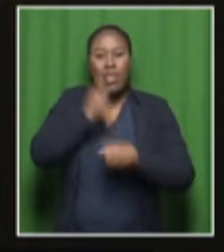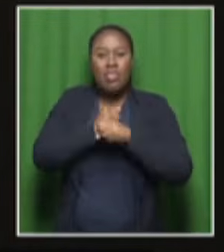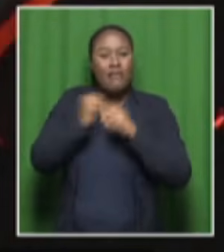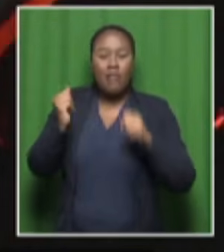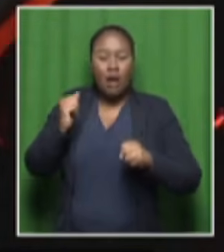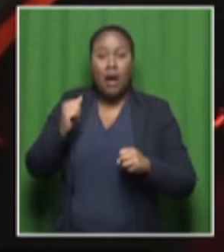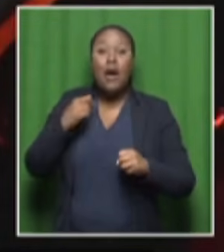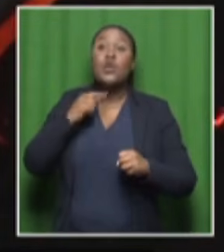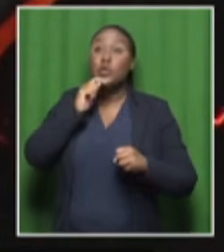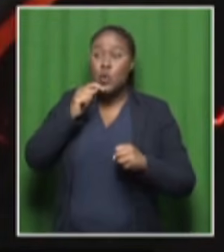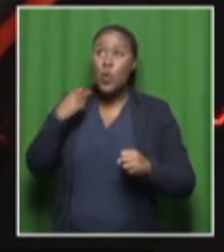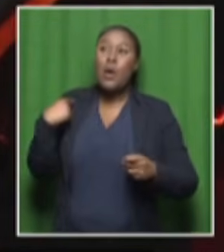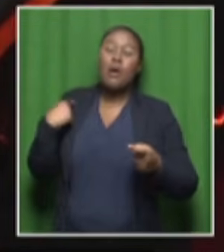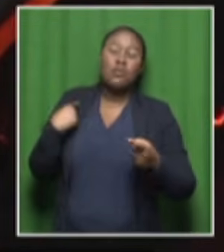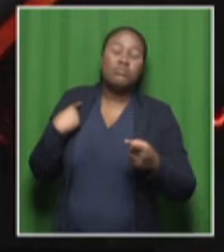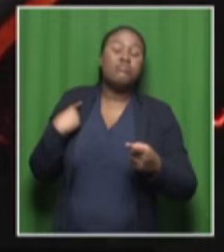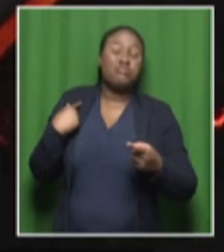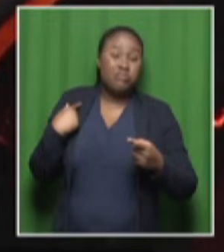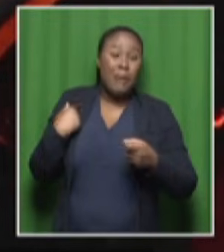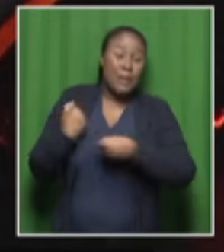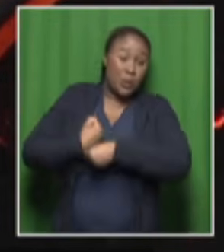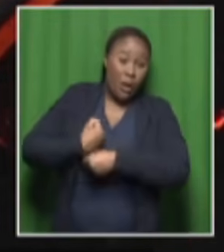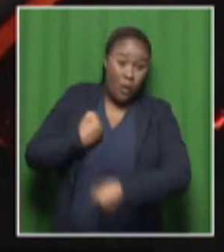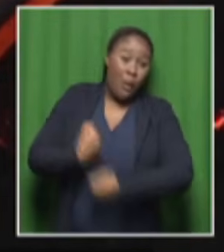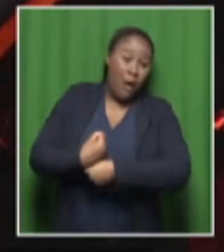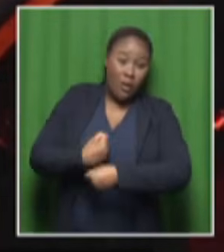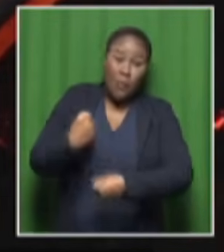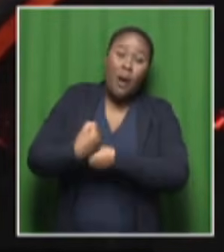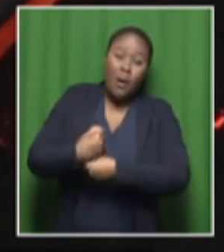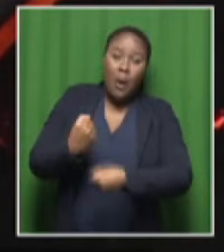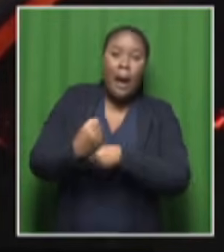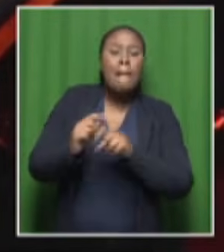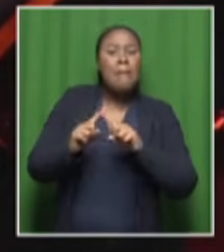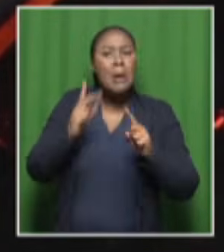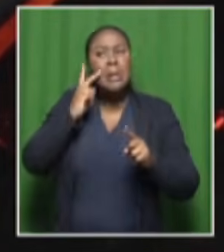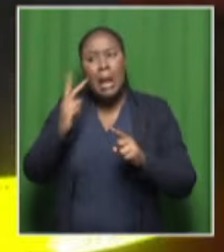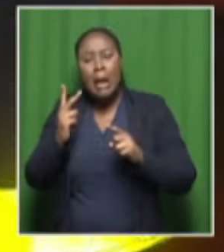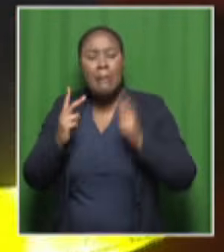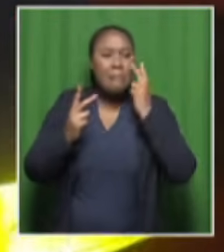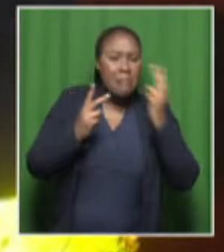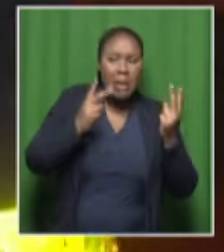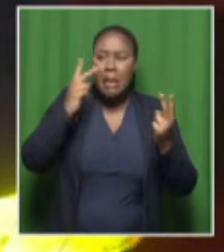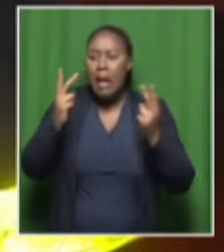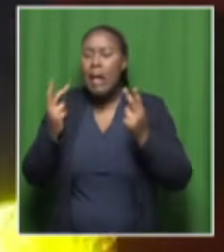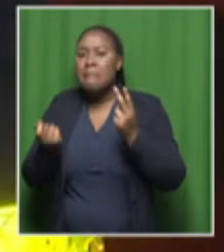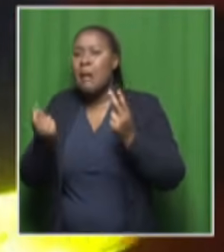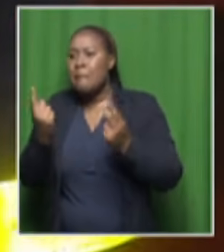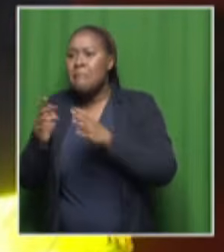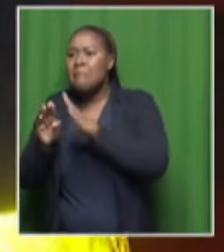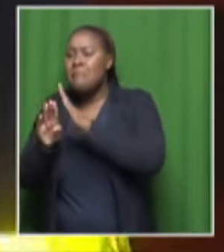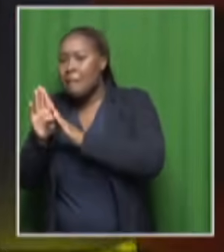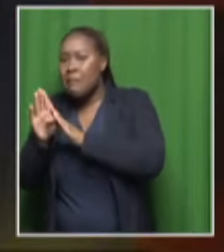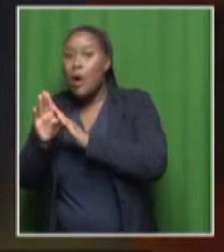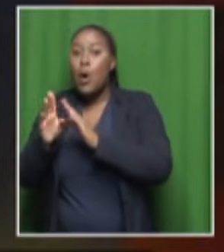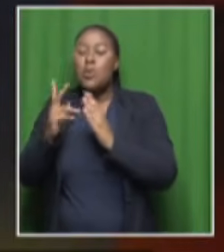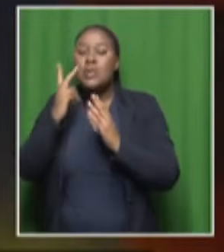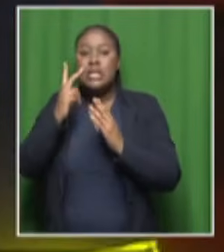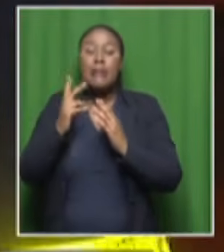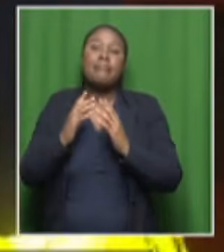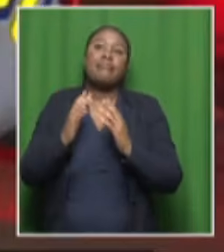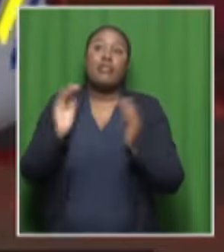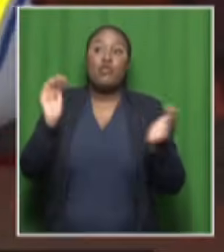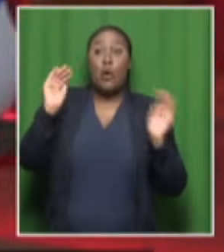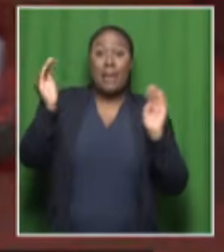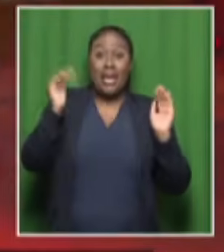to go. But here in our province, we have seen pockets. We have seen where we have a murder rate when we compare it